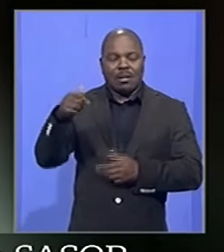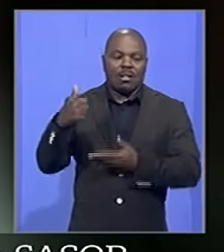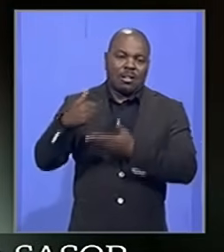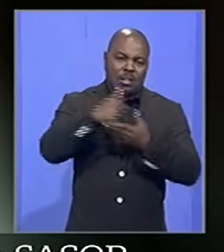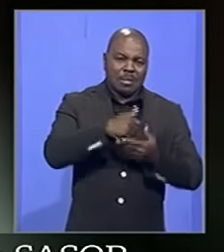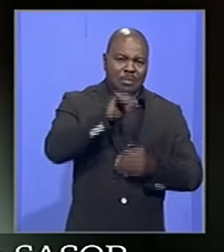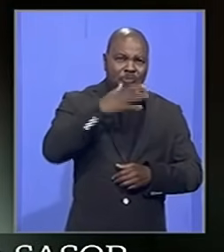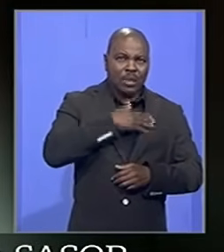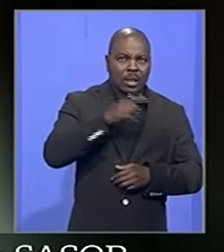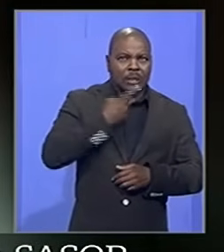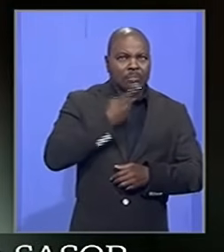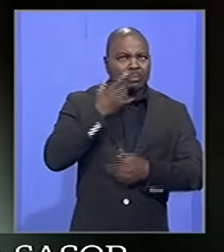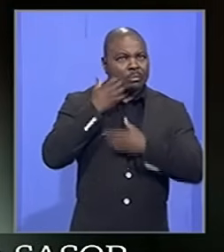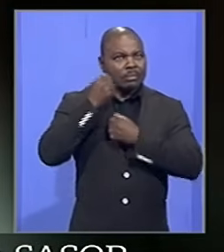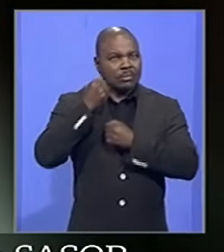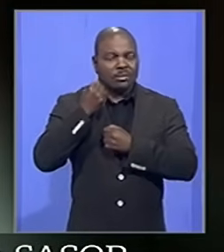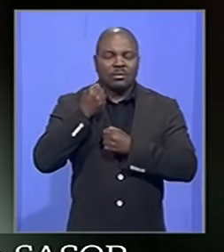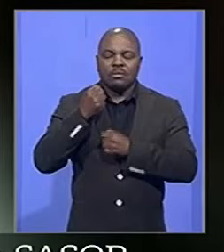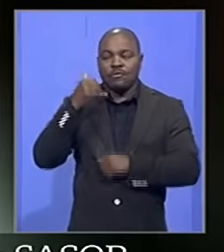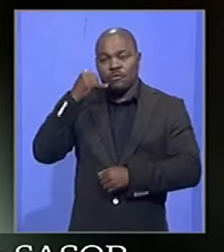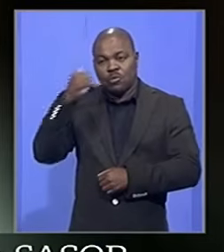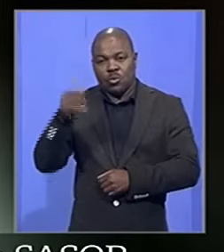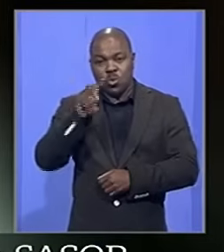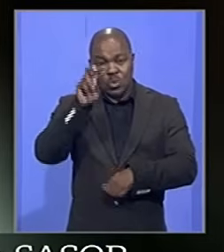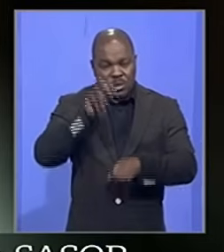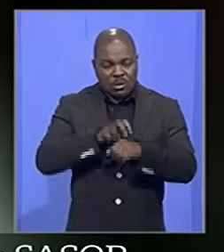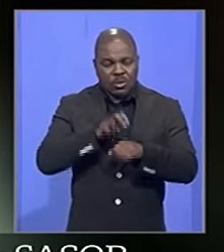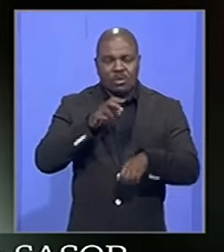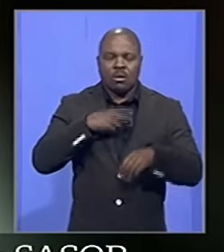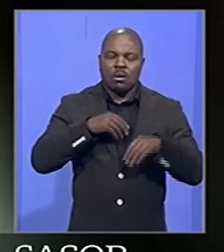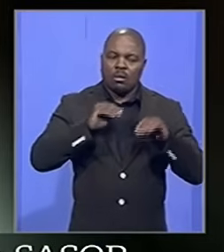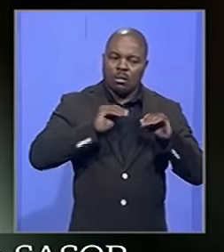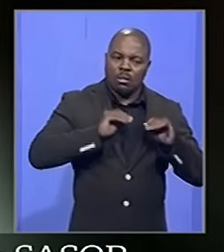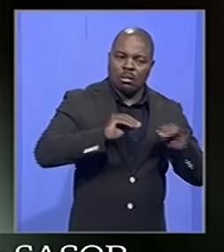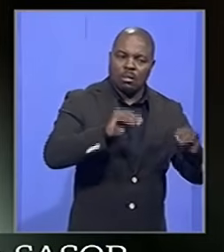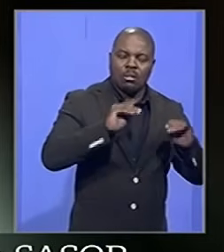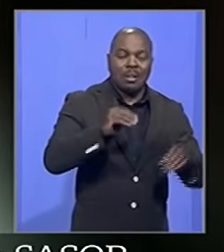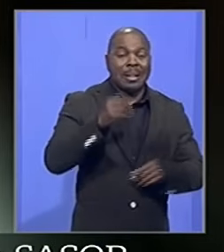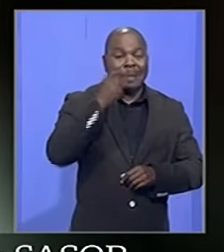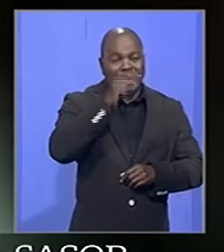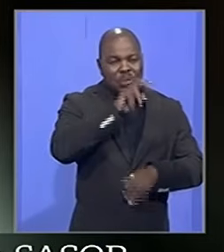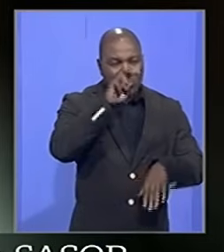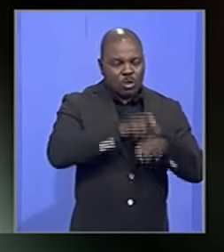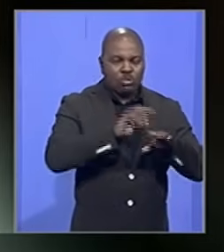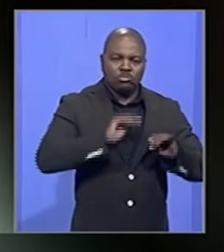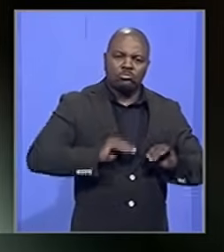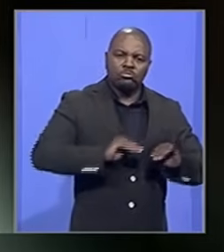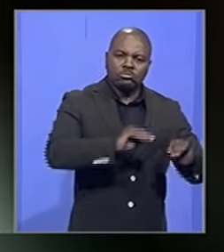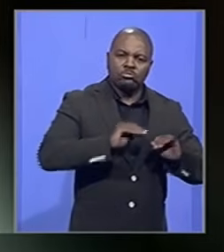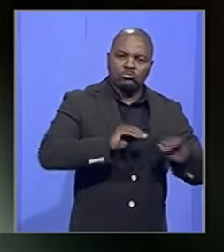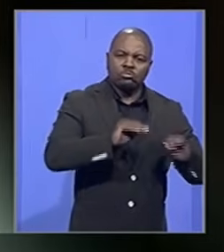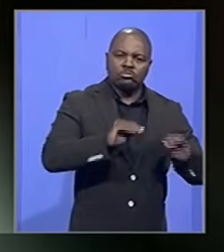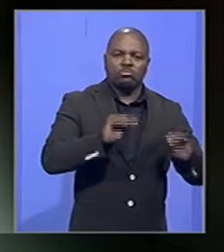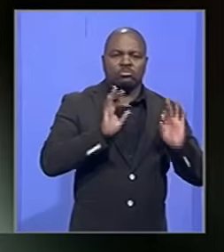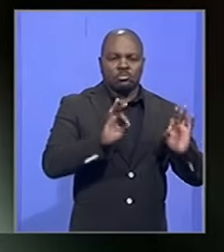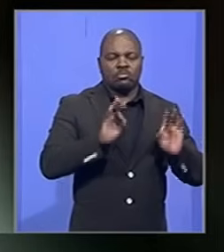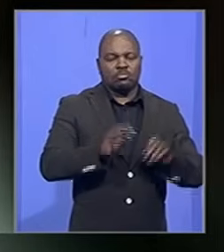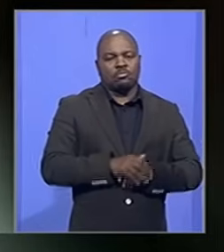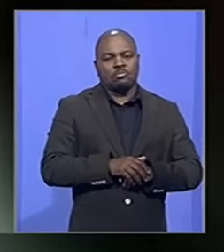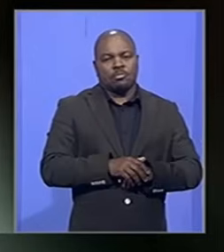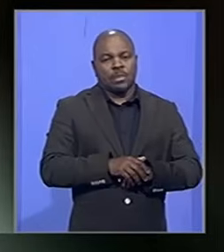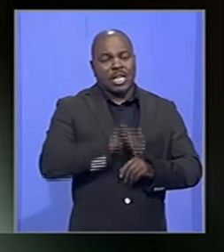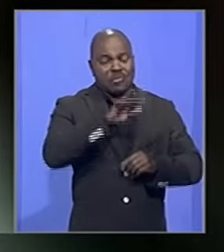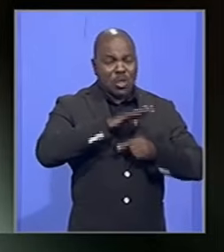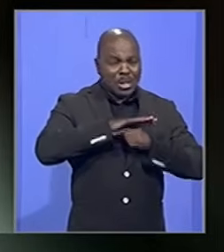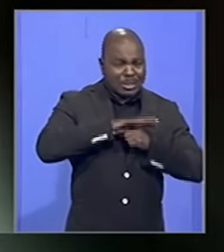suicidal. But where there is an urgent need for education, so men need to be told and educated that if you're depressed,